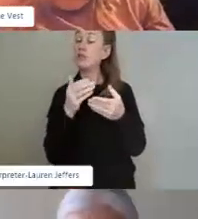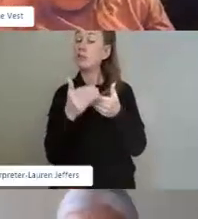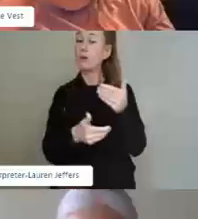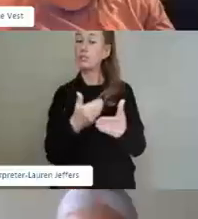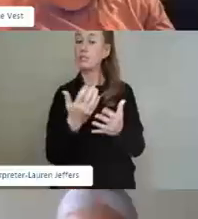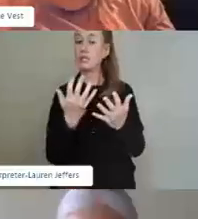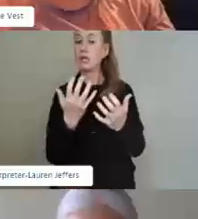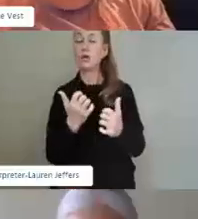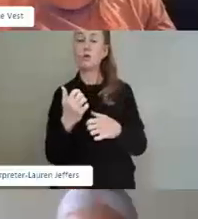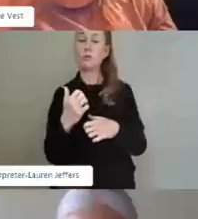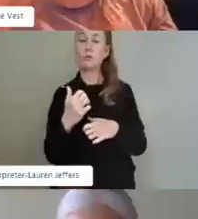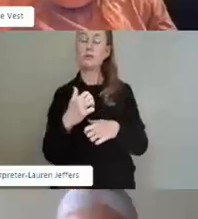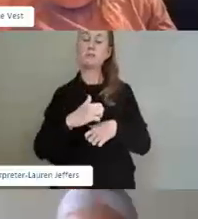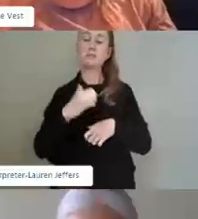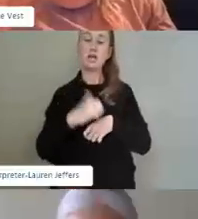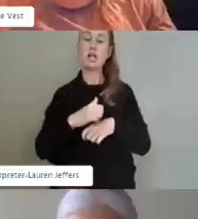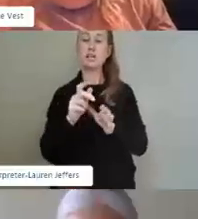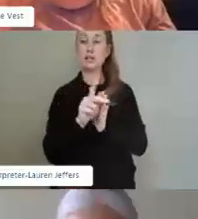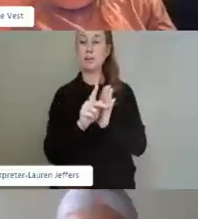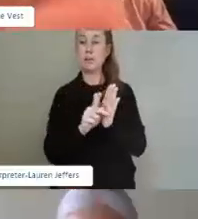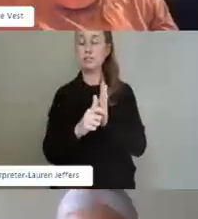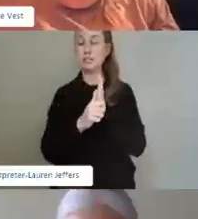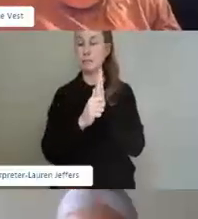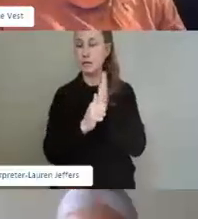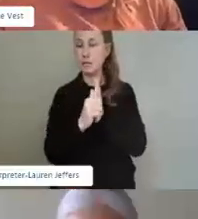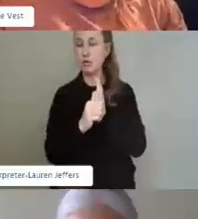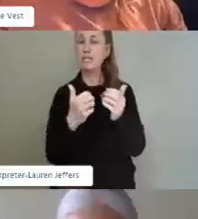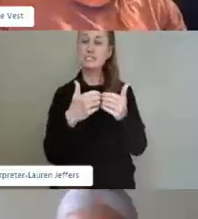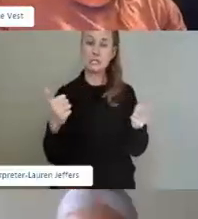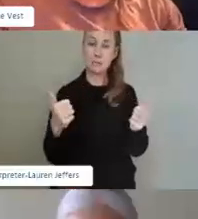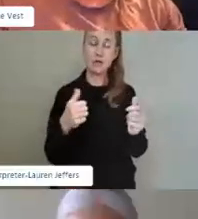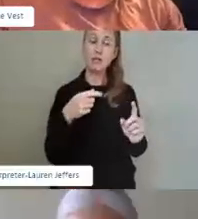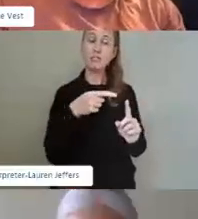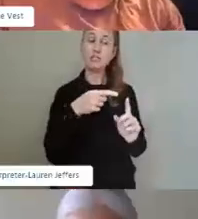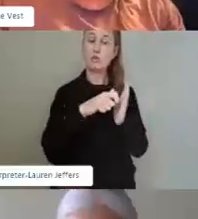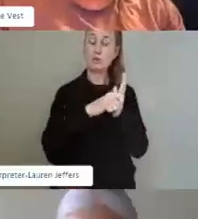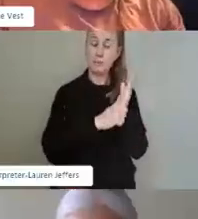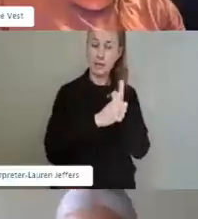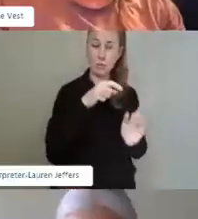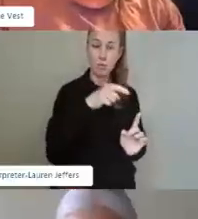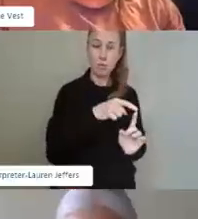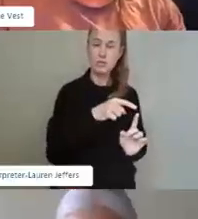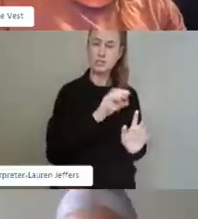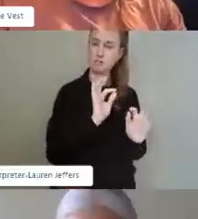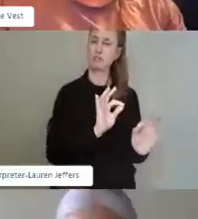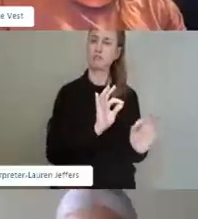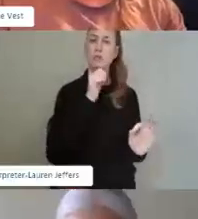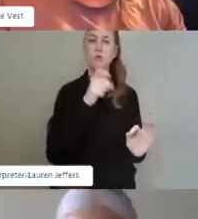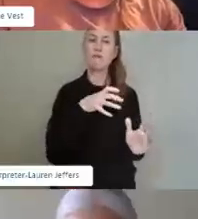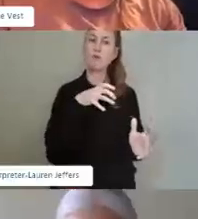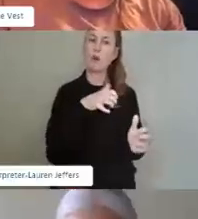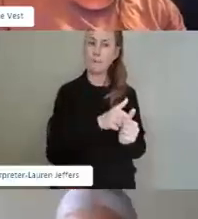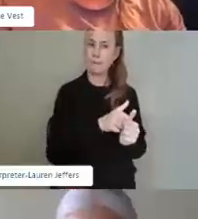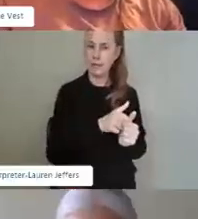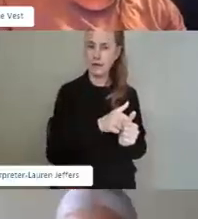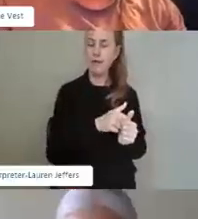solidified in the policy manual. And we're doing this separately. That way the policy manual is then more evergreen, and we don't have to update the policy